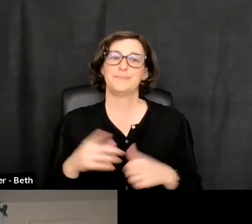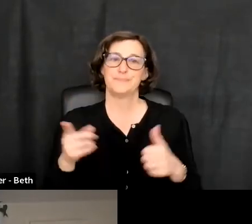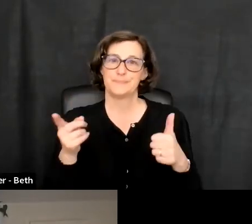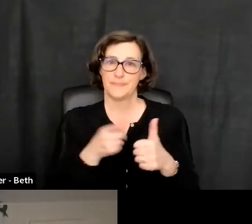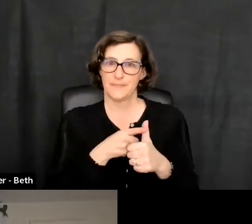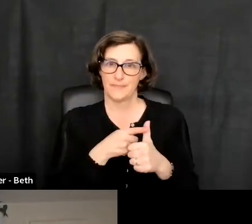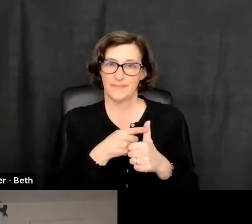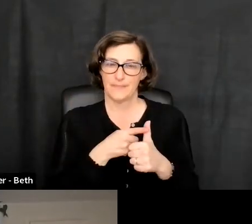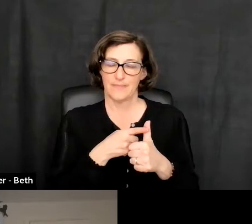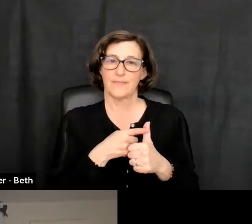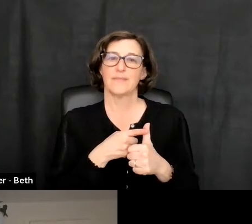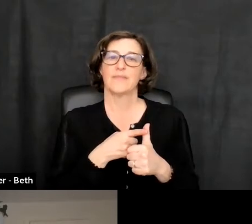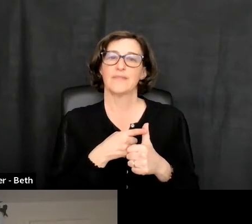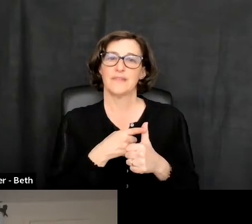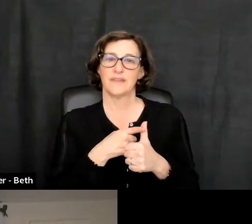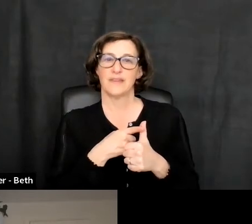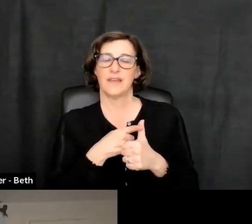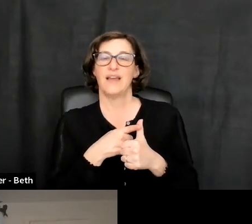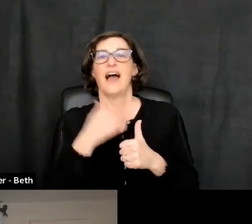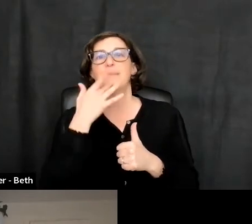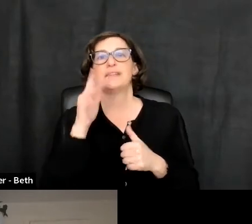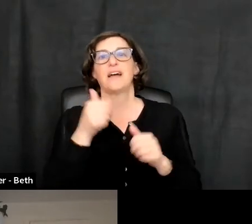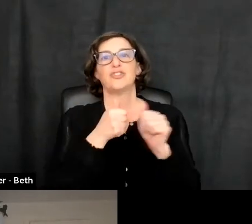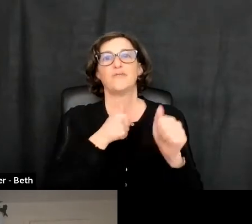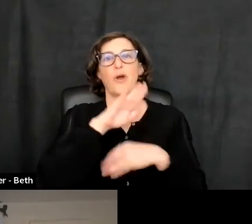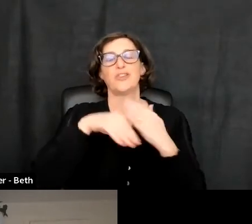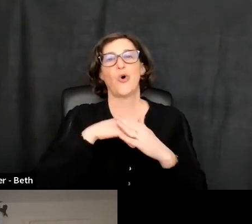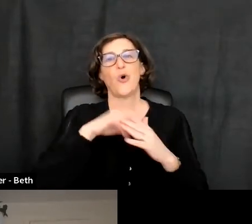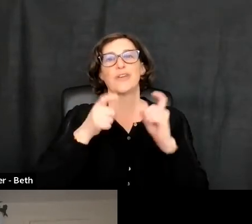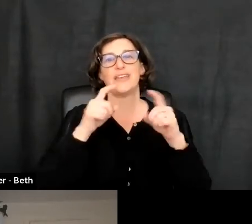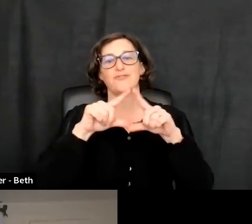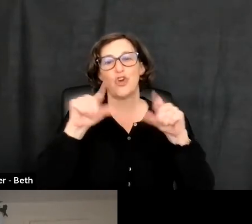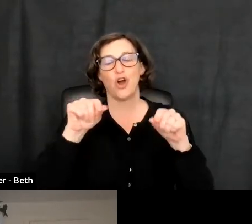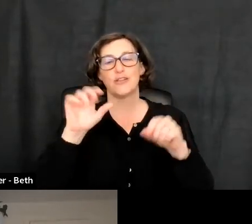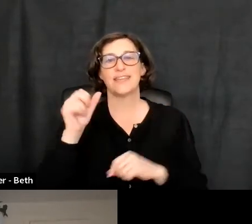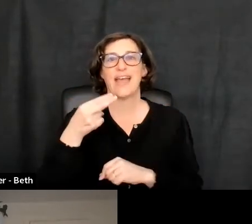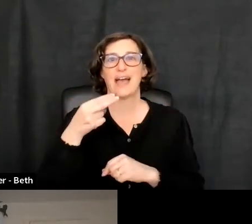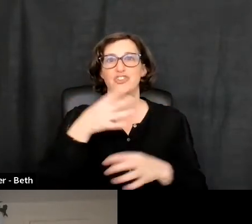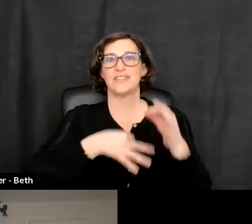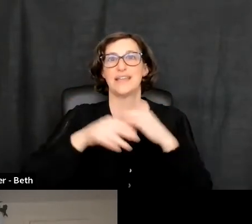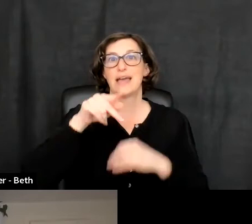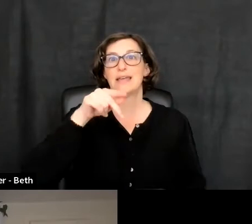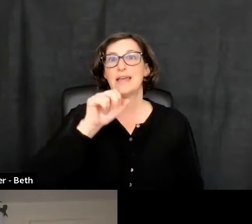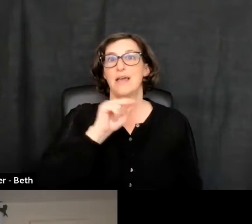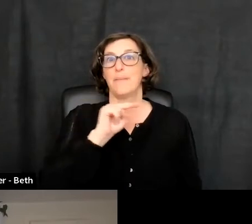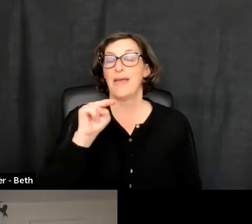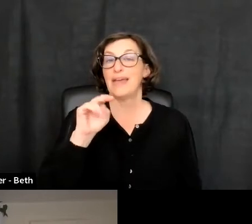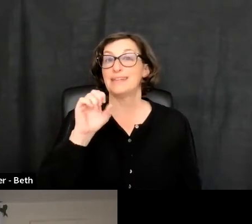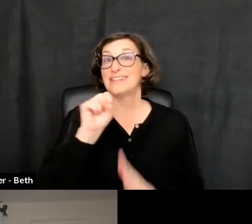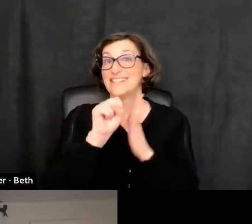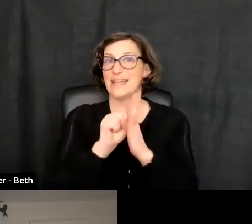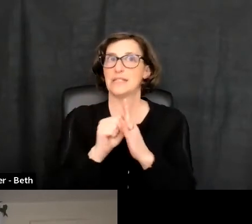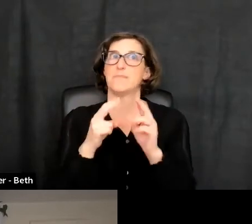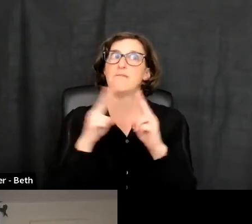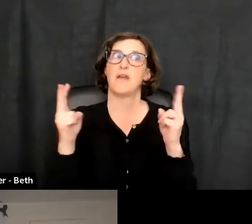been very lucky, like avoid the whole gift cards and cash instead. And Penn State has been super supportive with this. And we